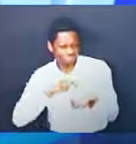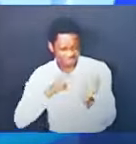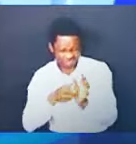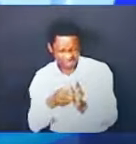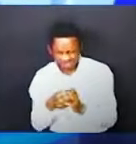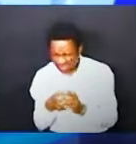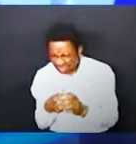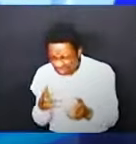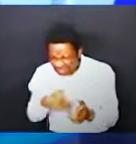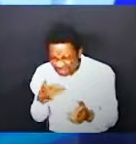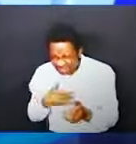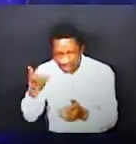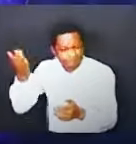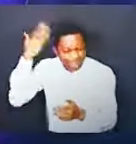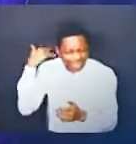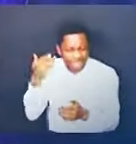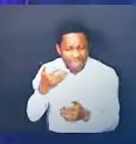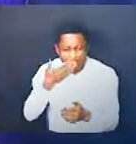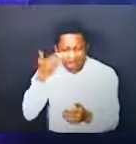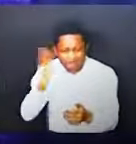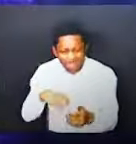used to cherish those days.